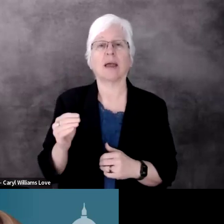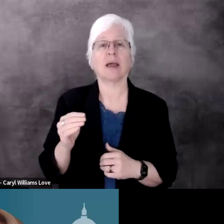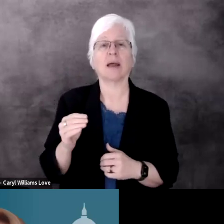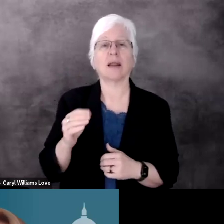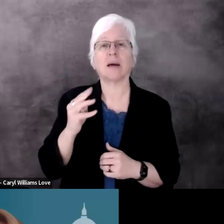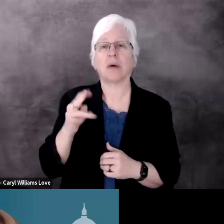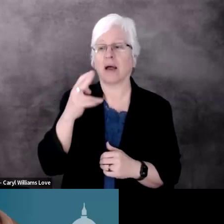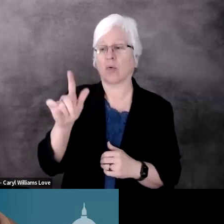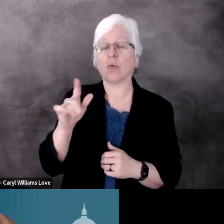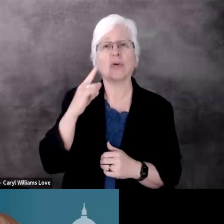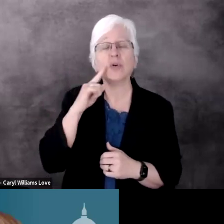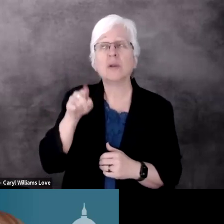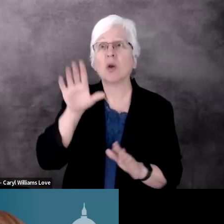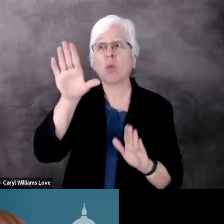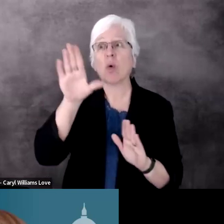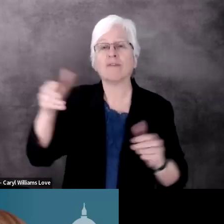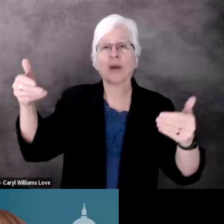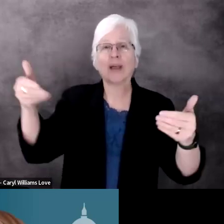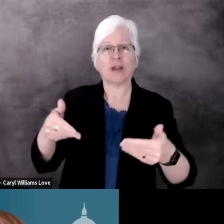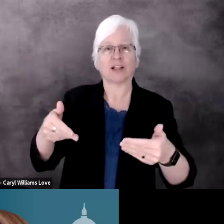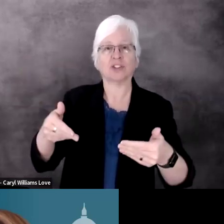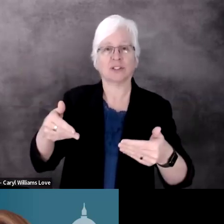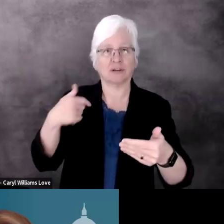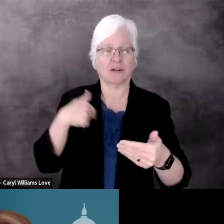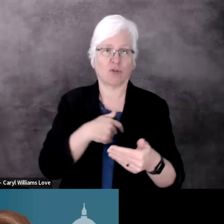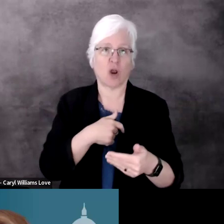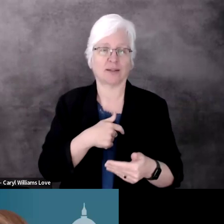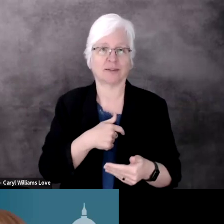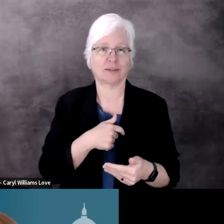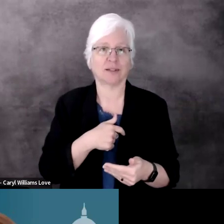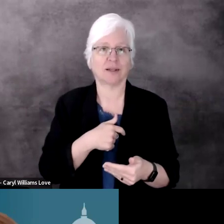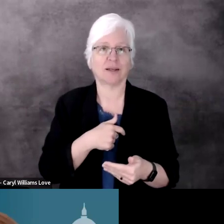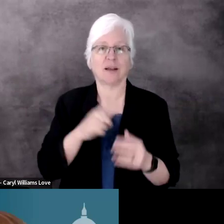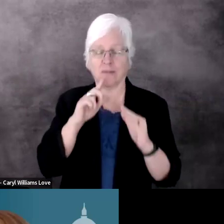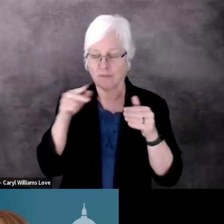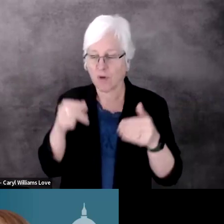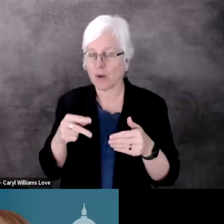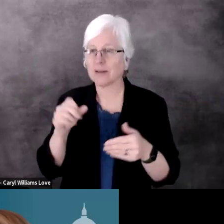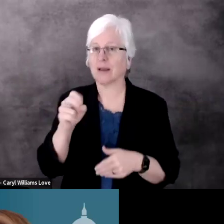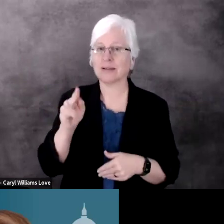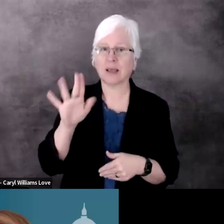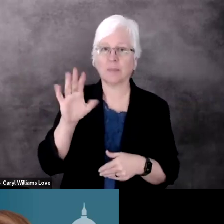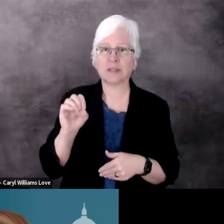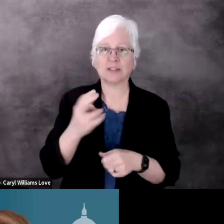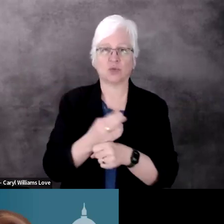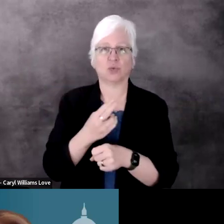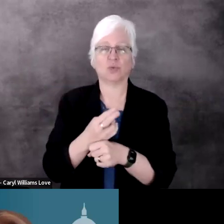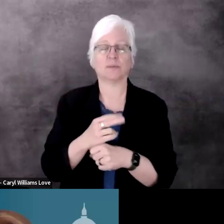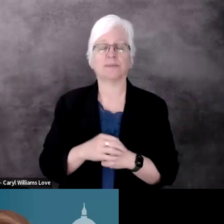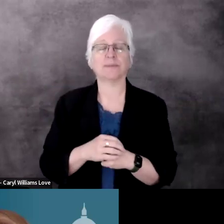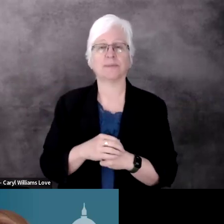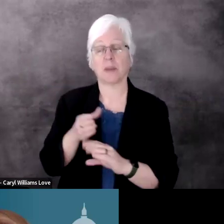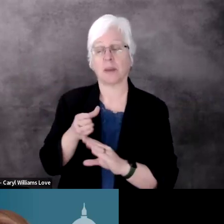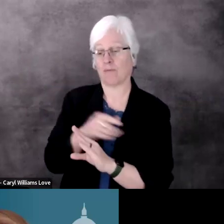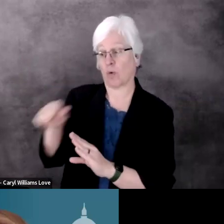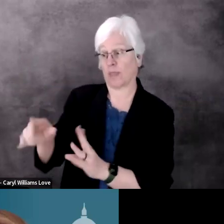great introduction of us focusing on substance use. And before this meeting, I was listening to Dr.